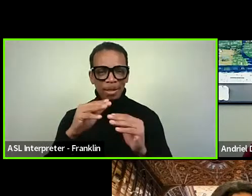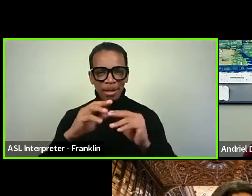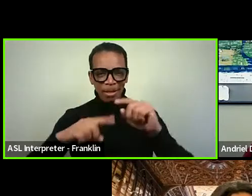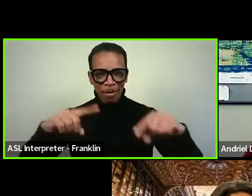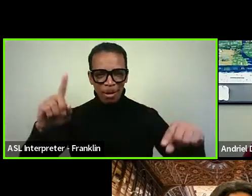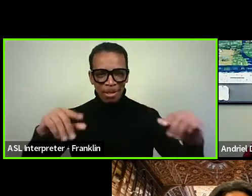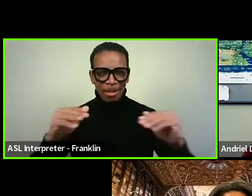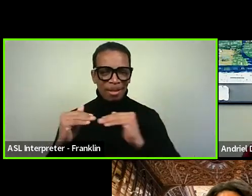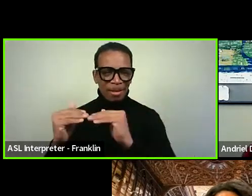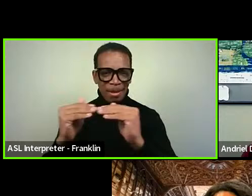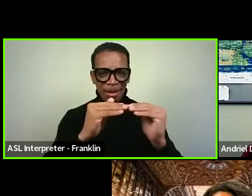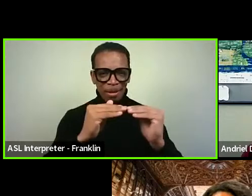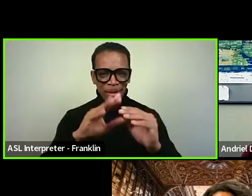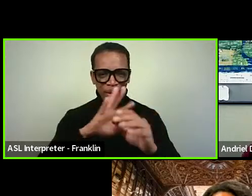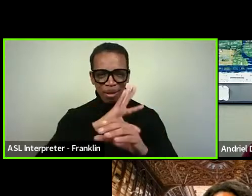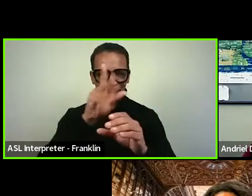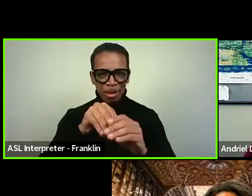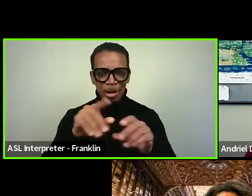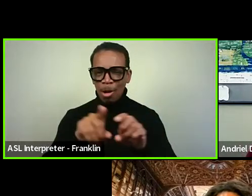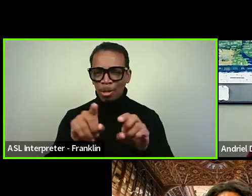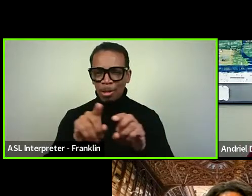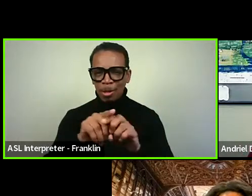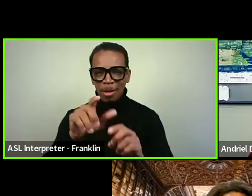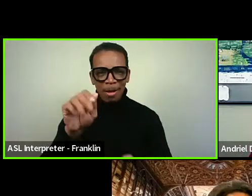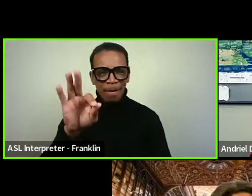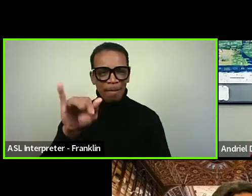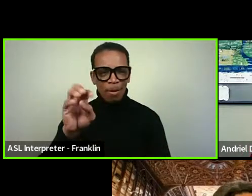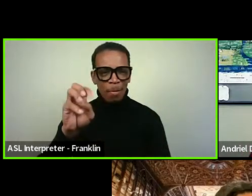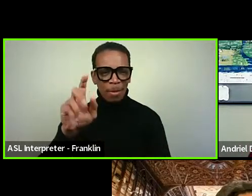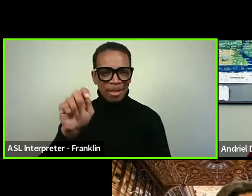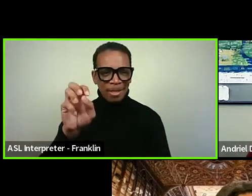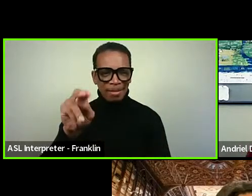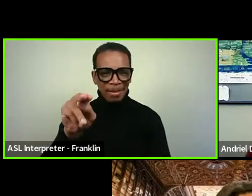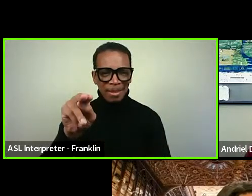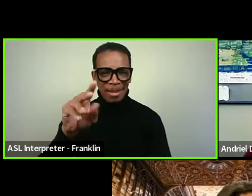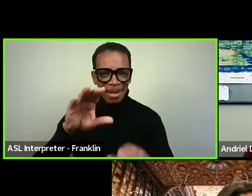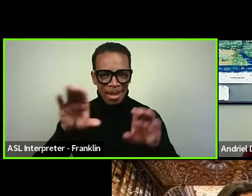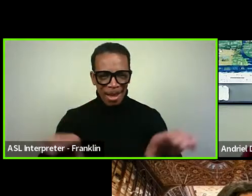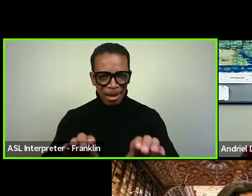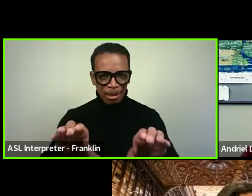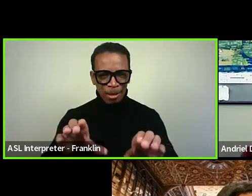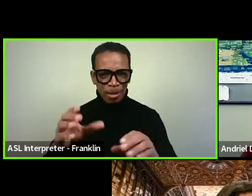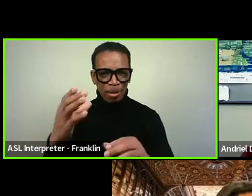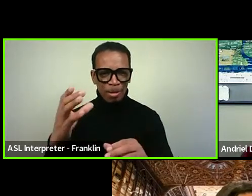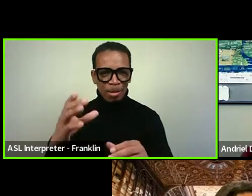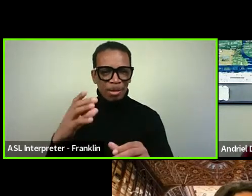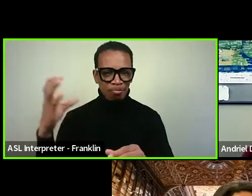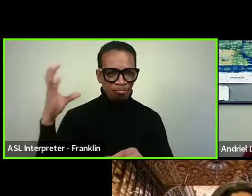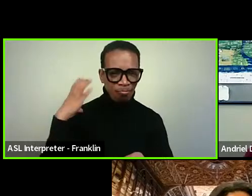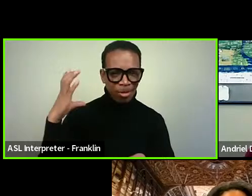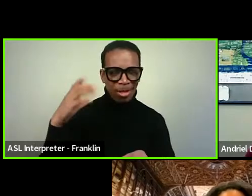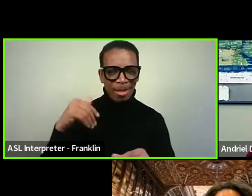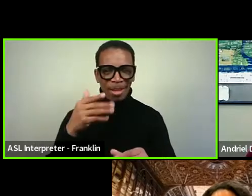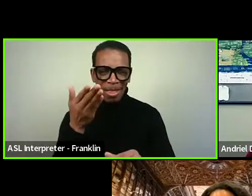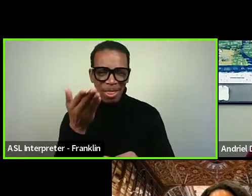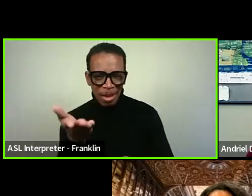the Affirmative Action Officer there, and has just an